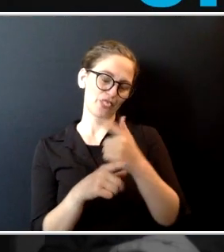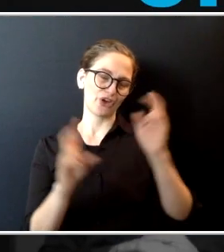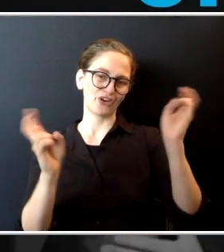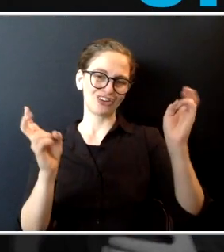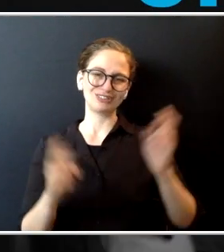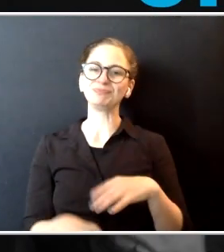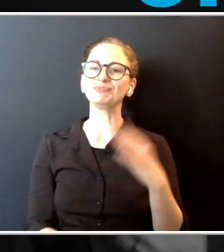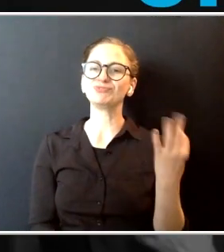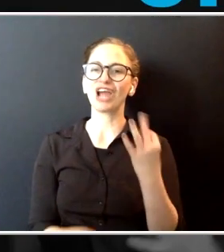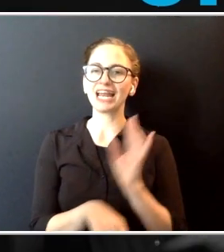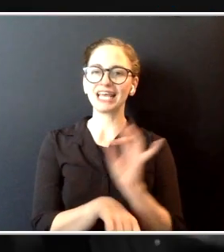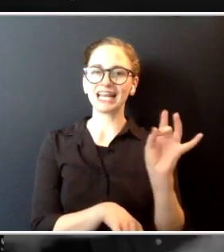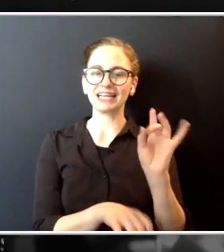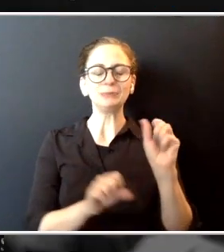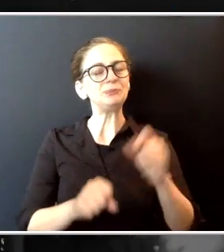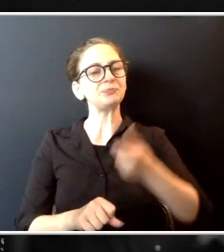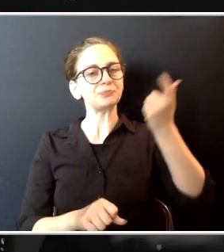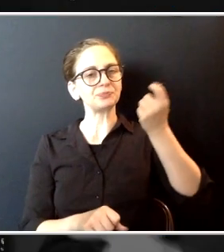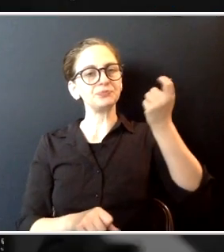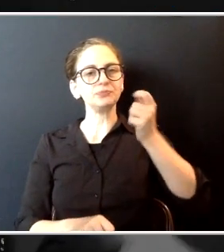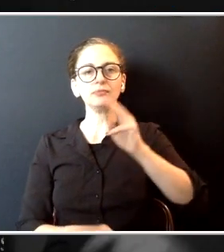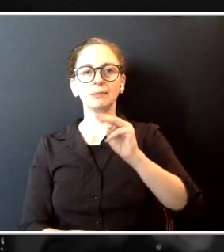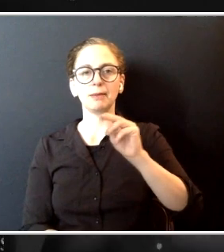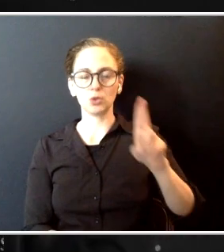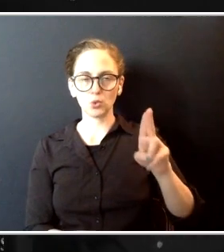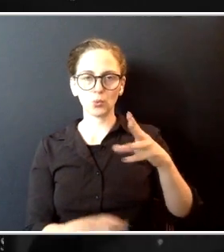Subscribe to our Morning Medical Update and Open